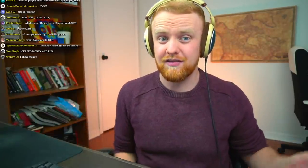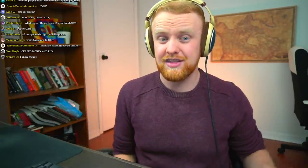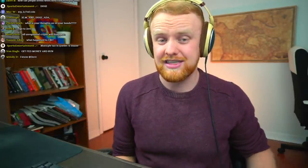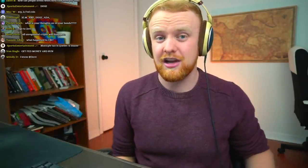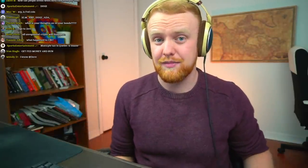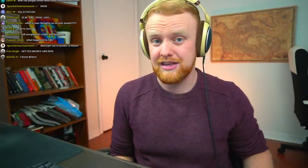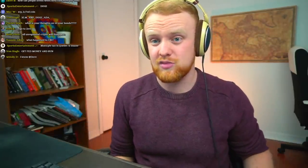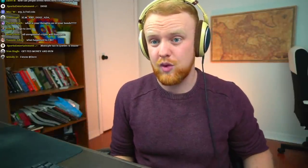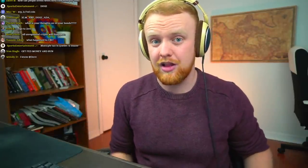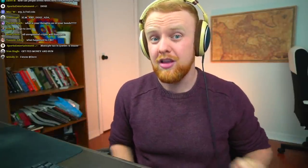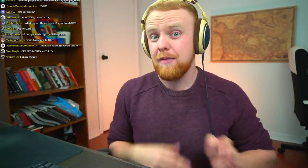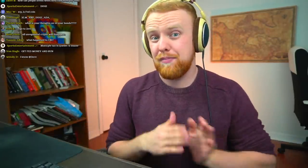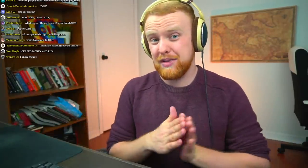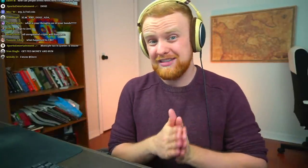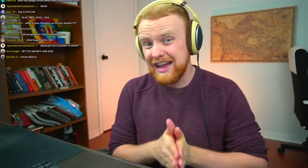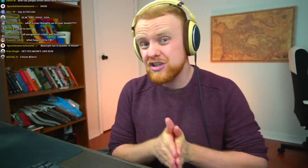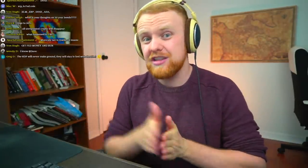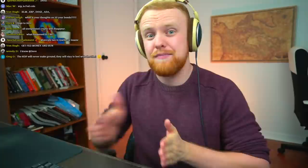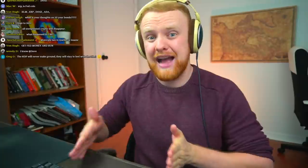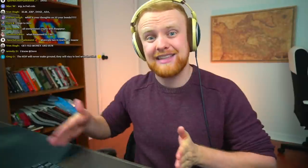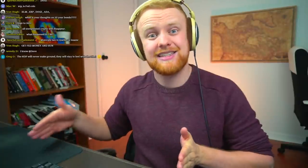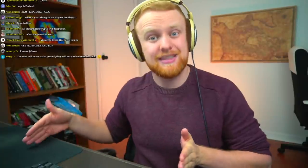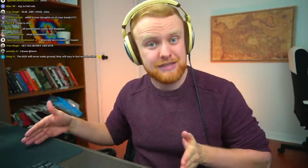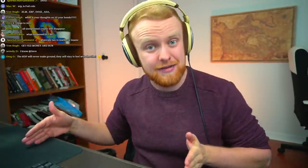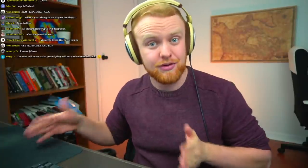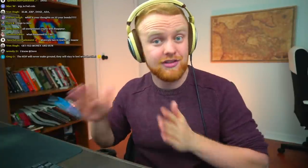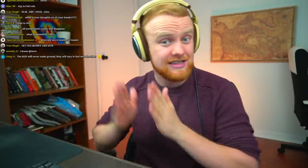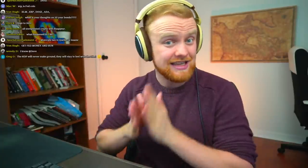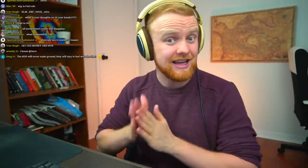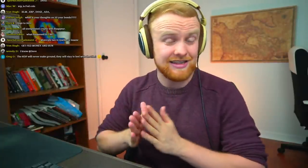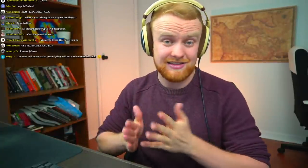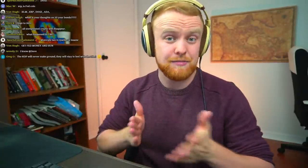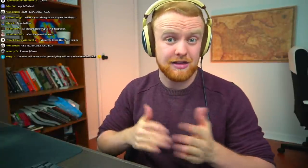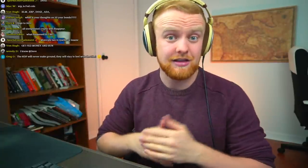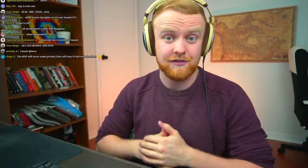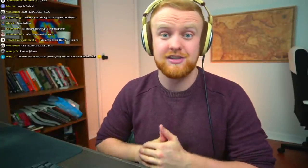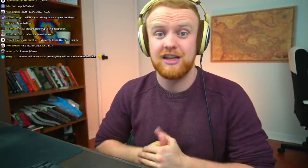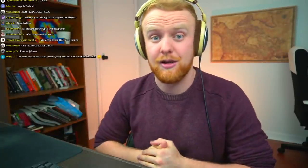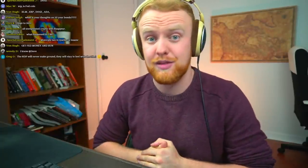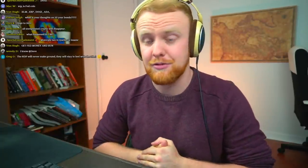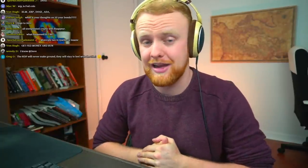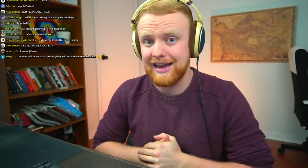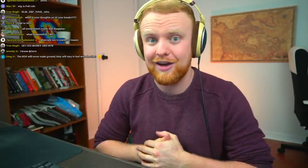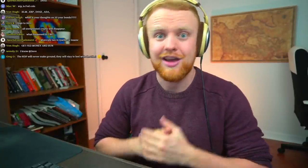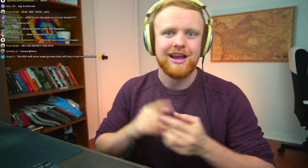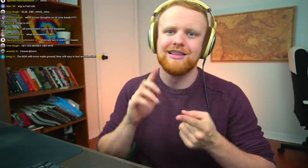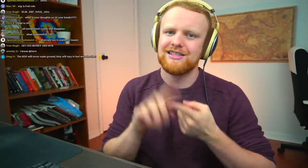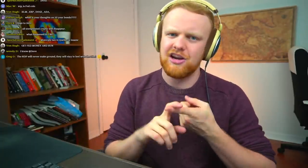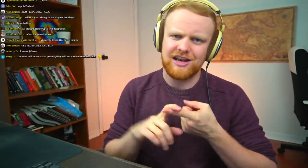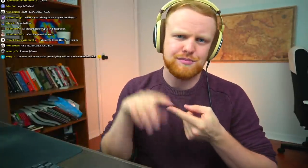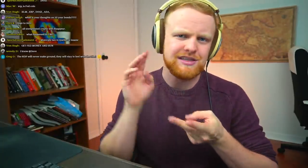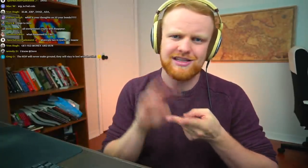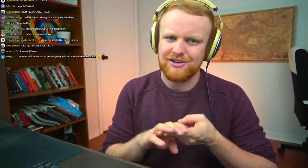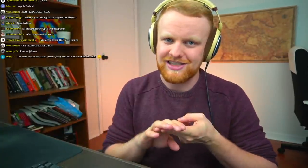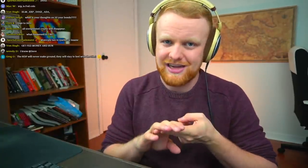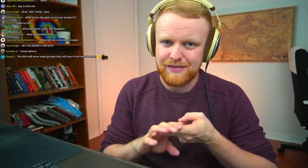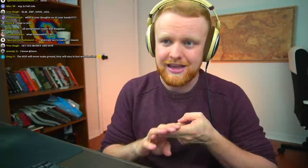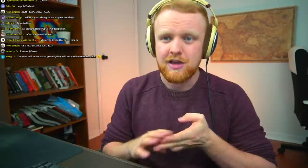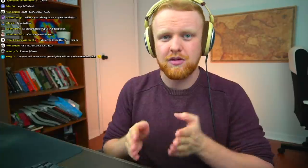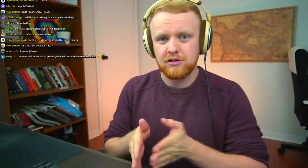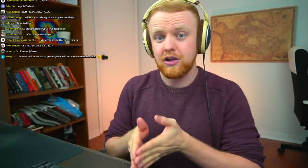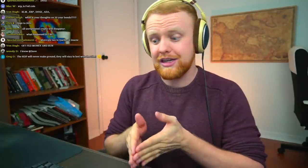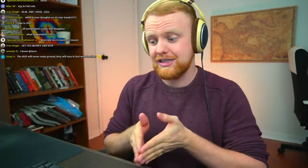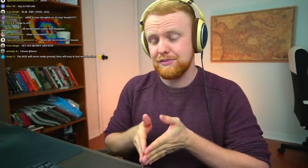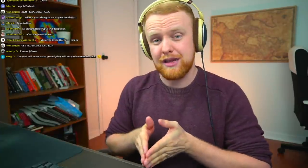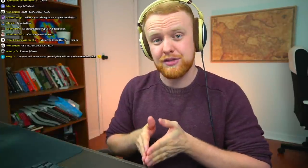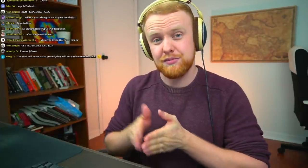extension of the CRB as well, potentially past September, the deadline typically for CRB right now, and the CRSB, CRCB,